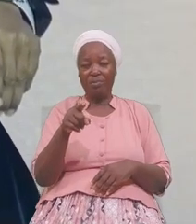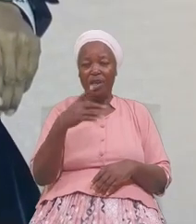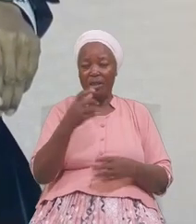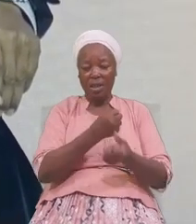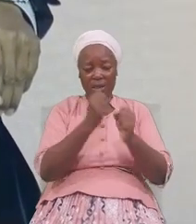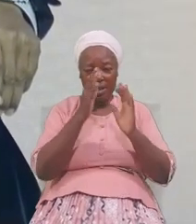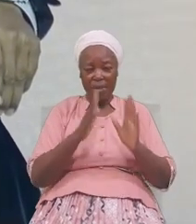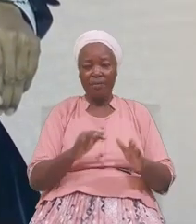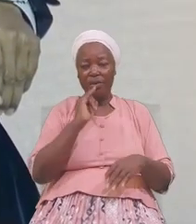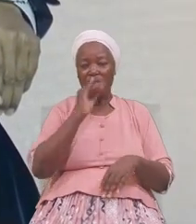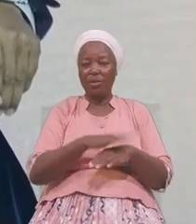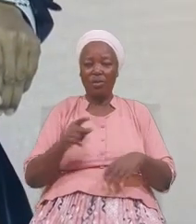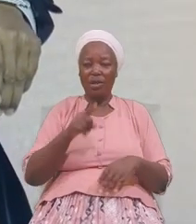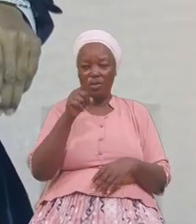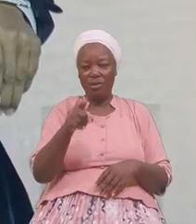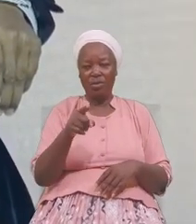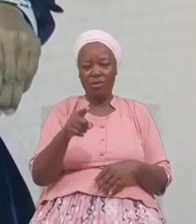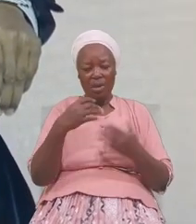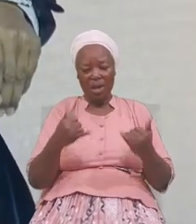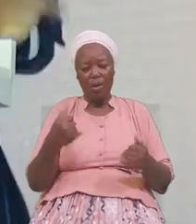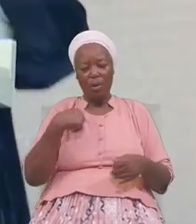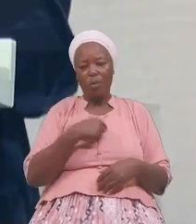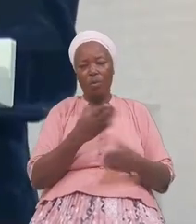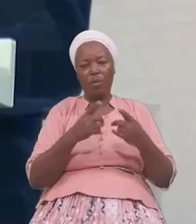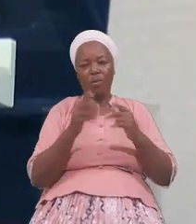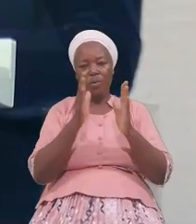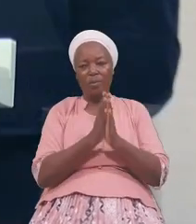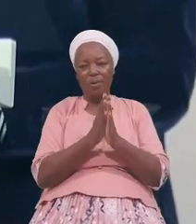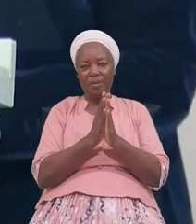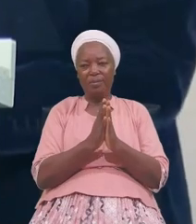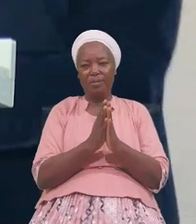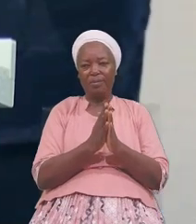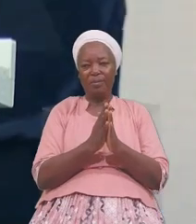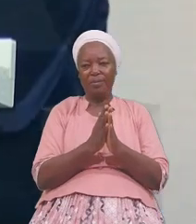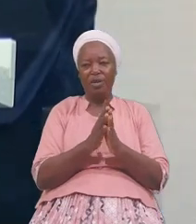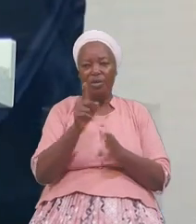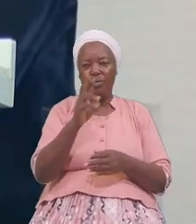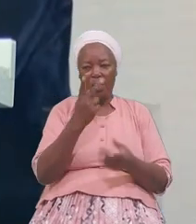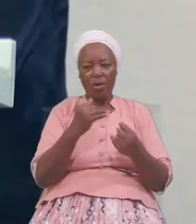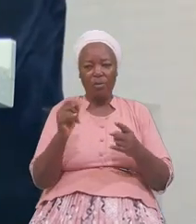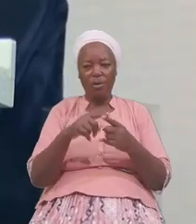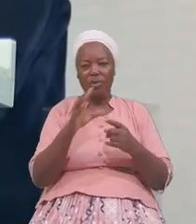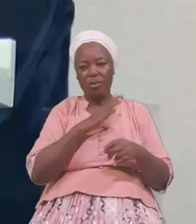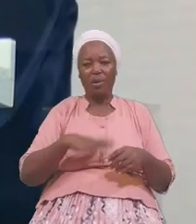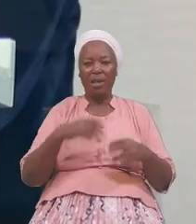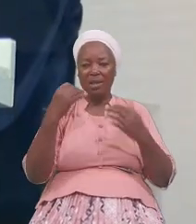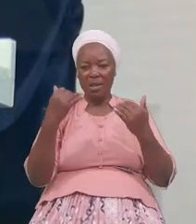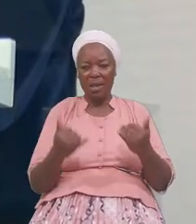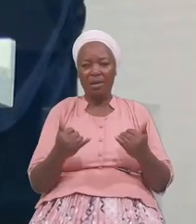Savior is calling you. Heads bowed, eyes closed. You're coming to Christ now.